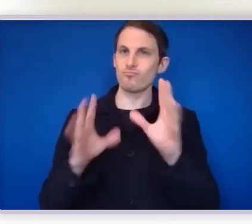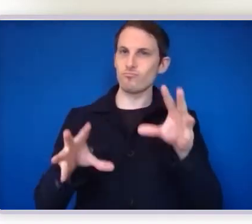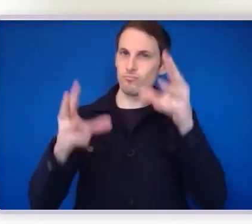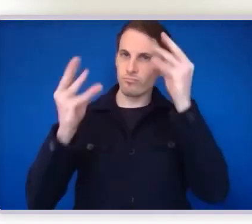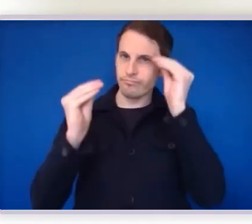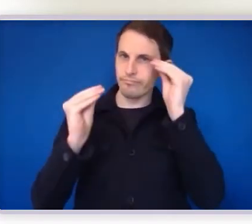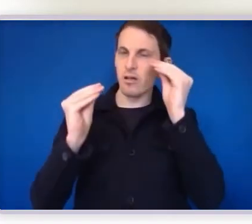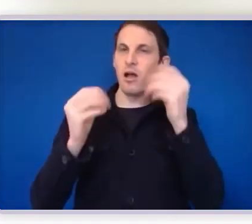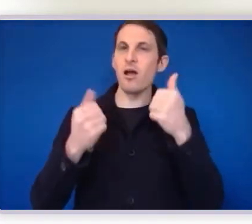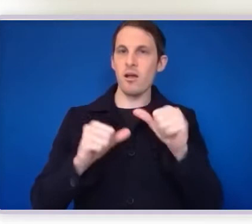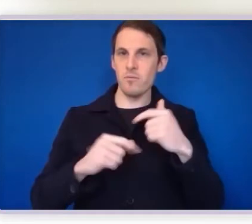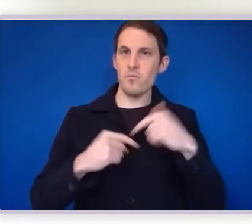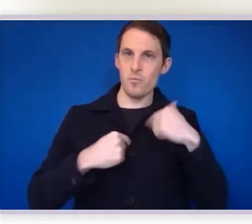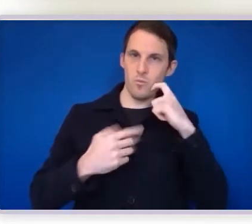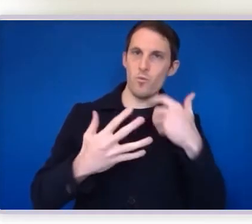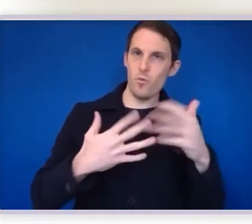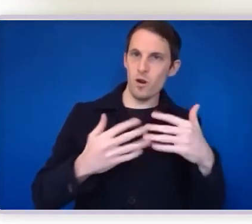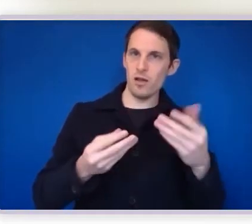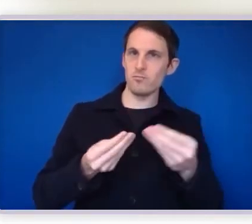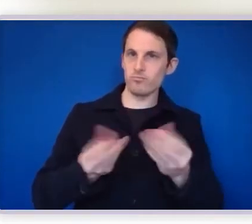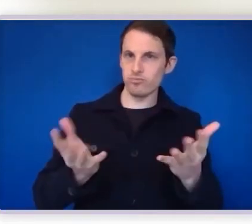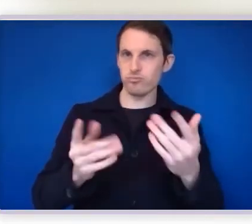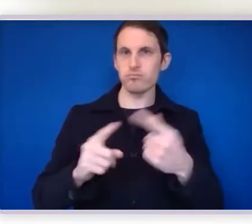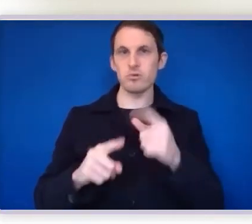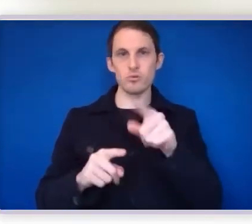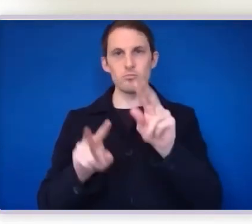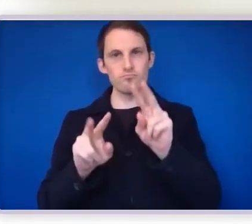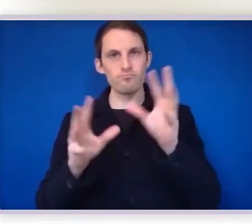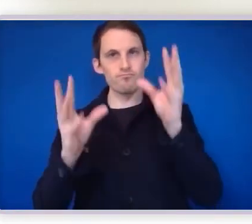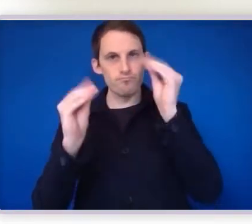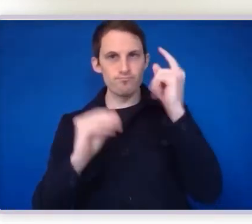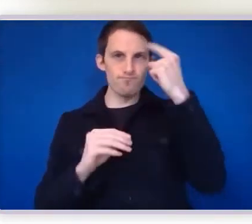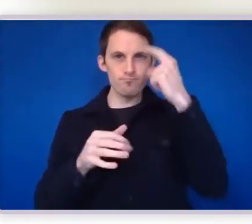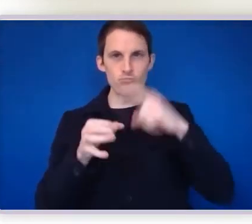and put your questions into the chat as you think of them.